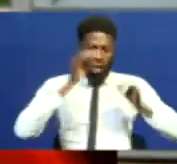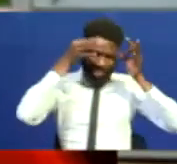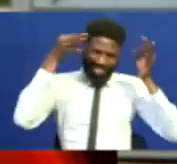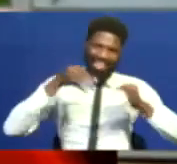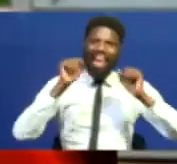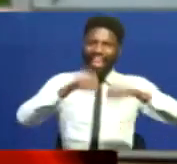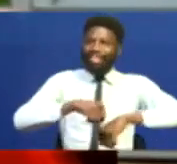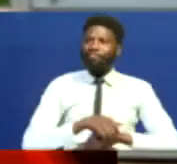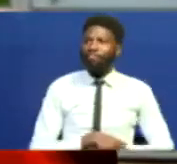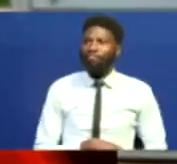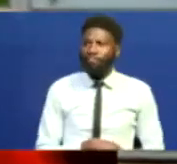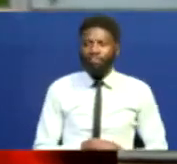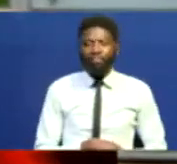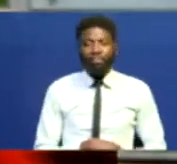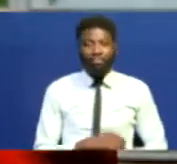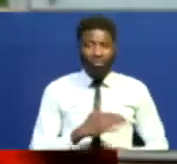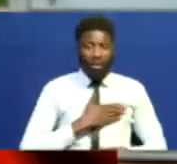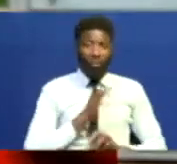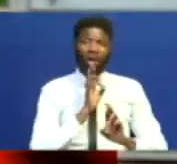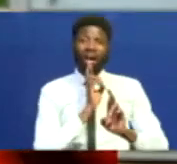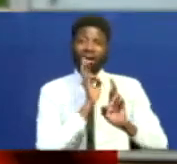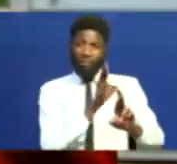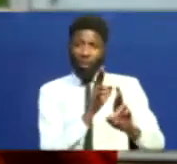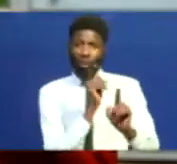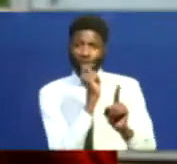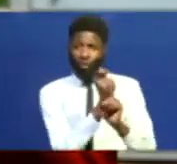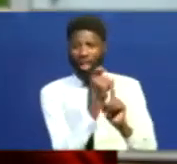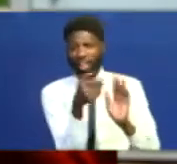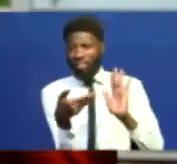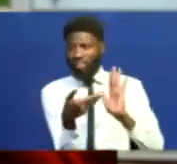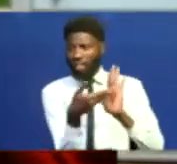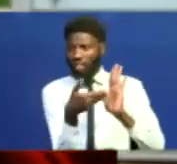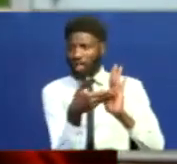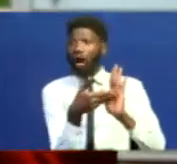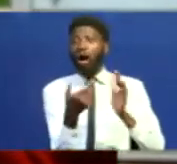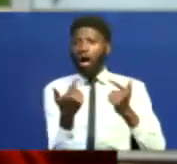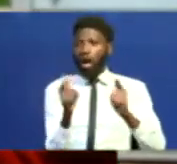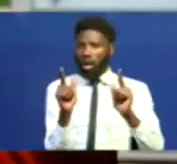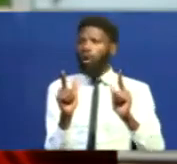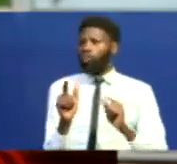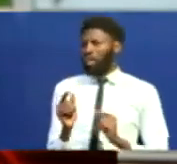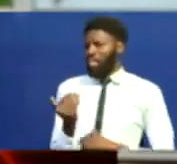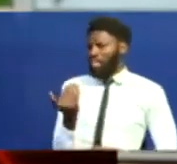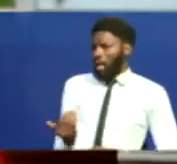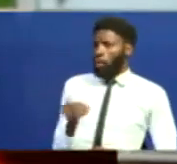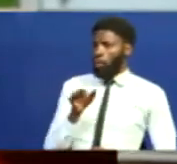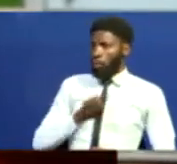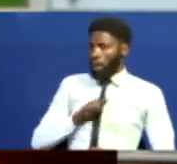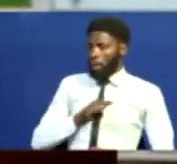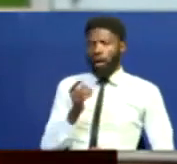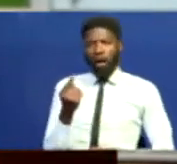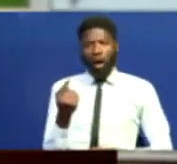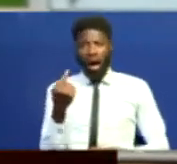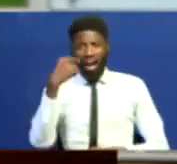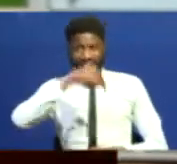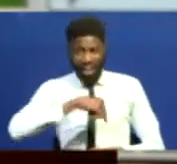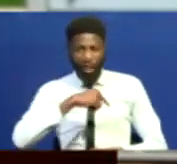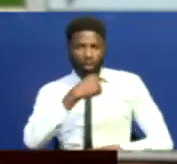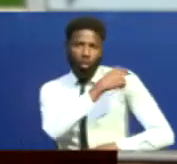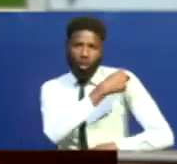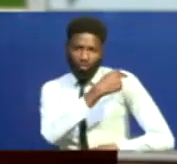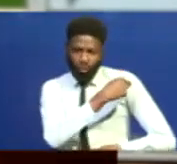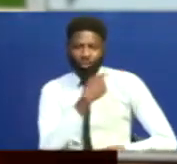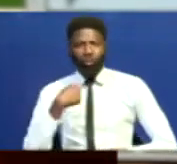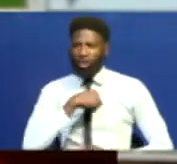have a provision in our reporting tools where we capture the young women who come to our maternities to deliver, how many of them